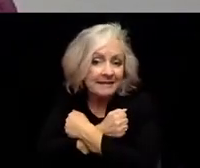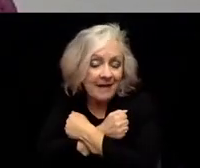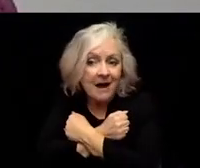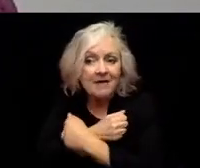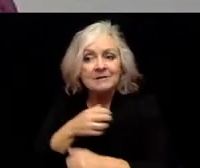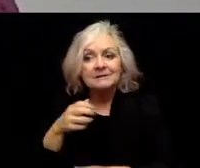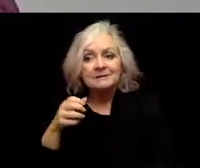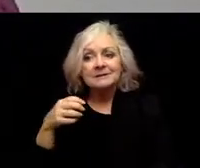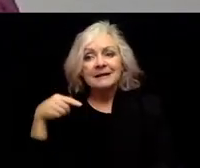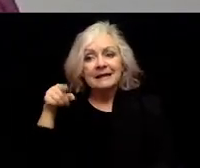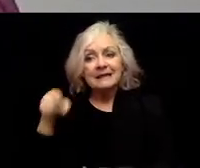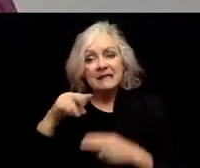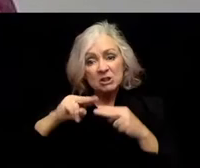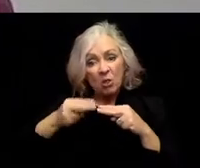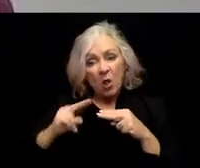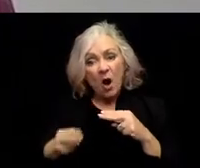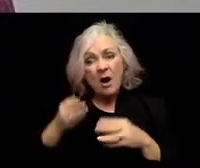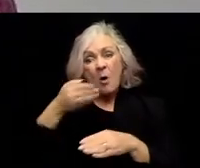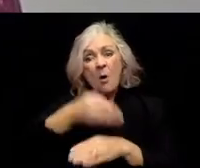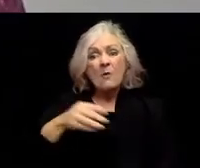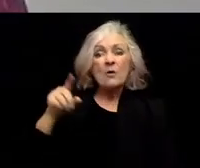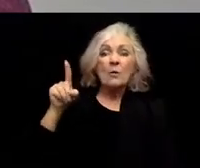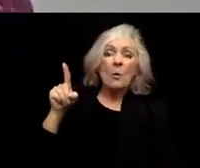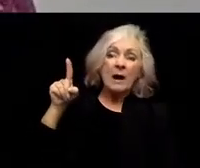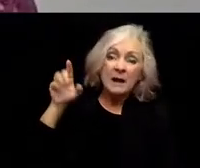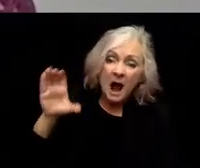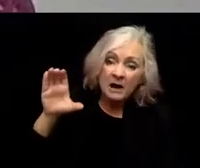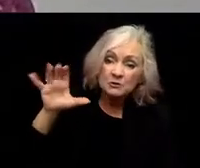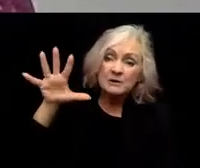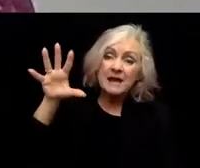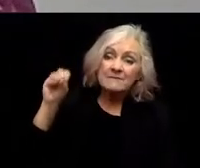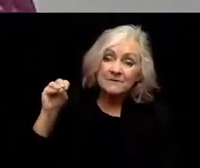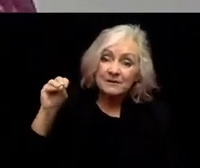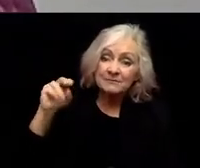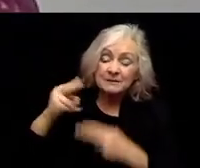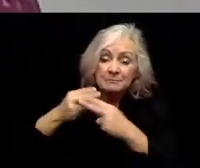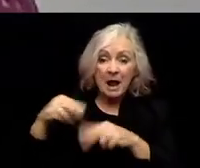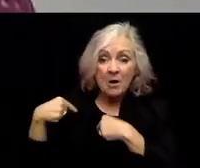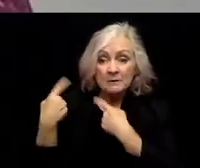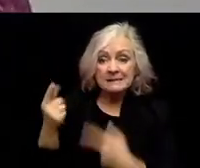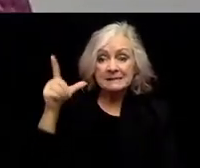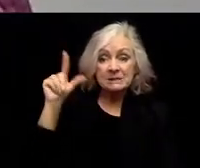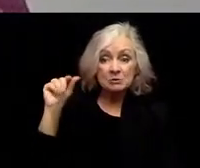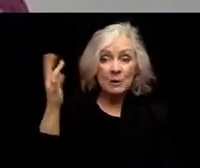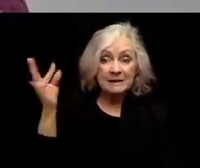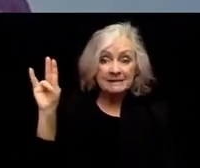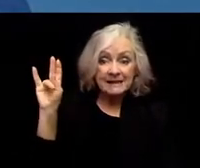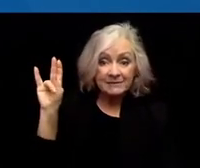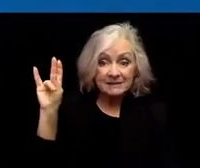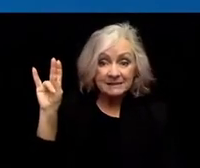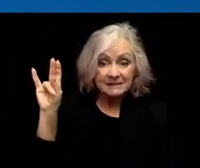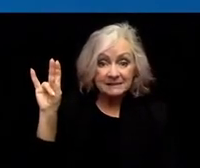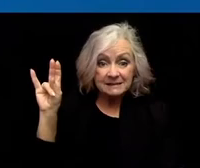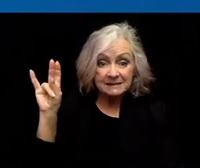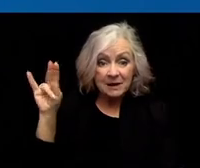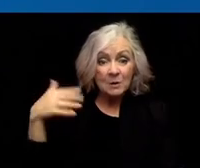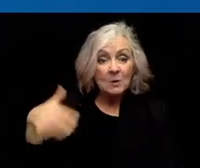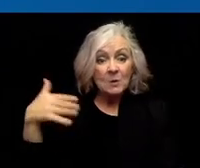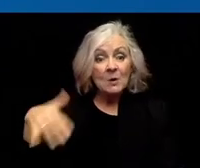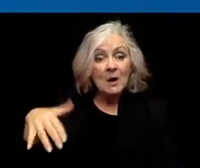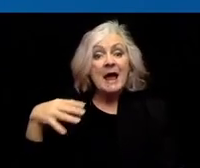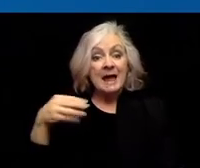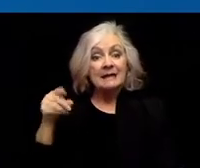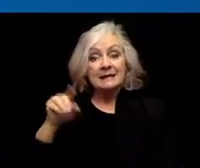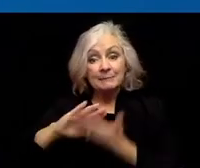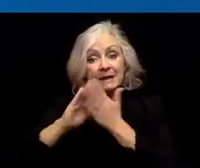he's lost in excess of 150 pounds since 2017. And then remarkably, he became part